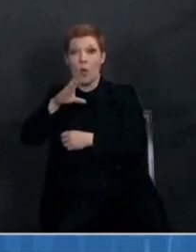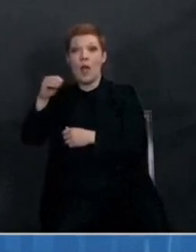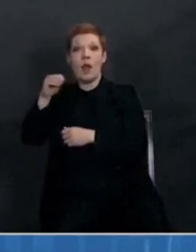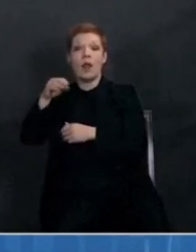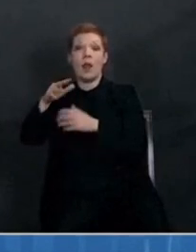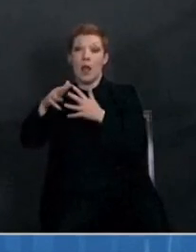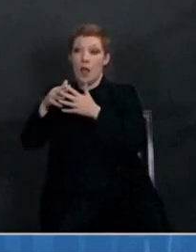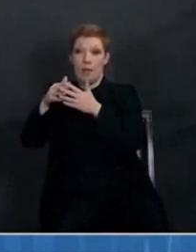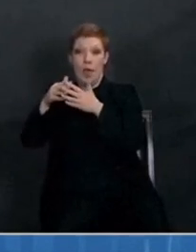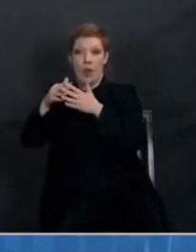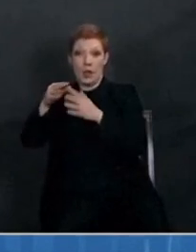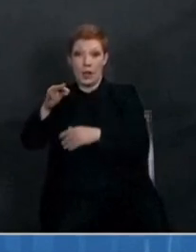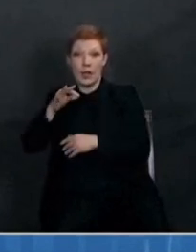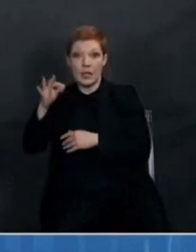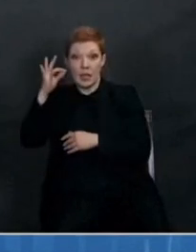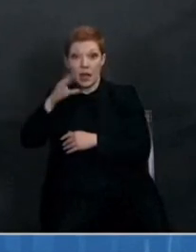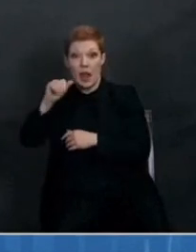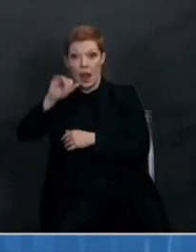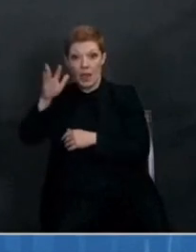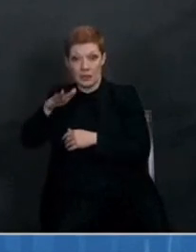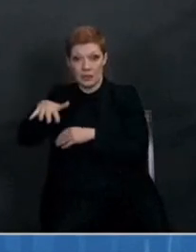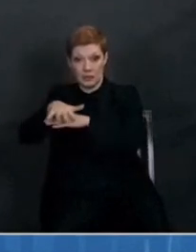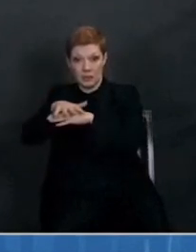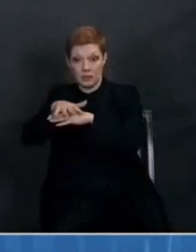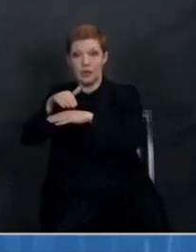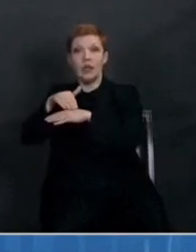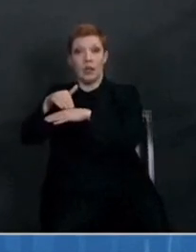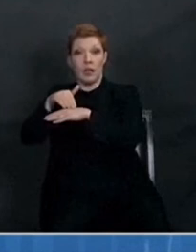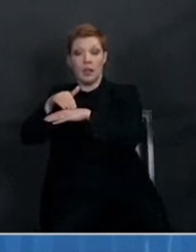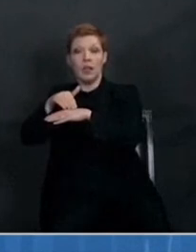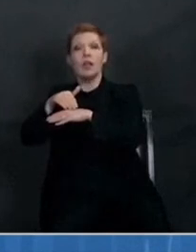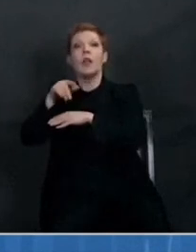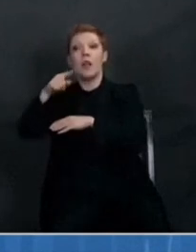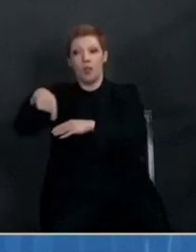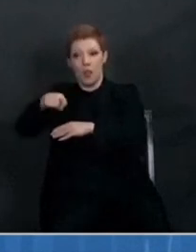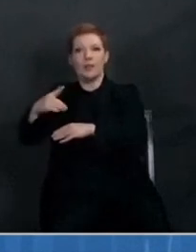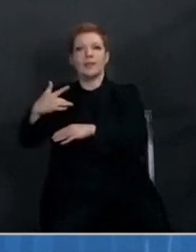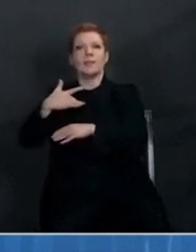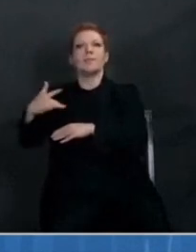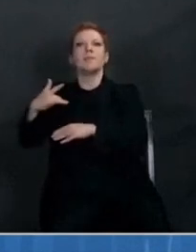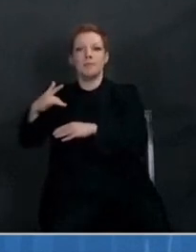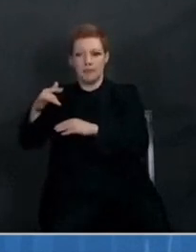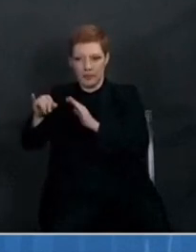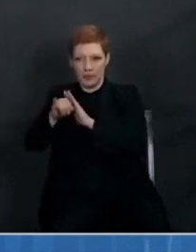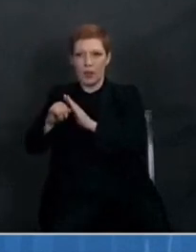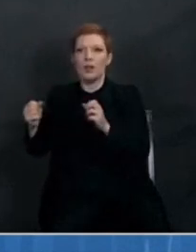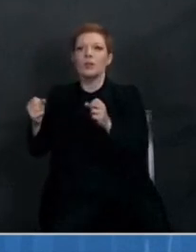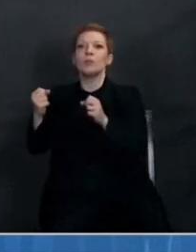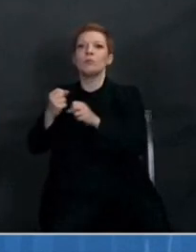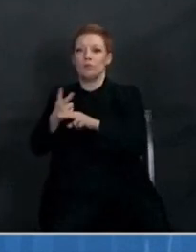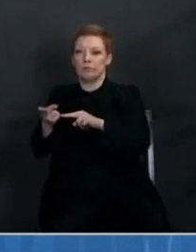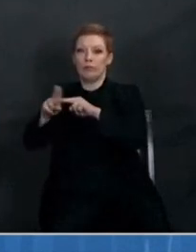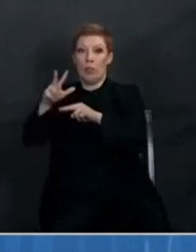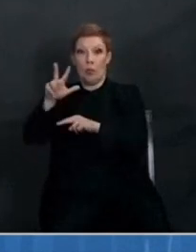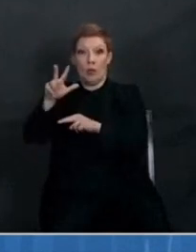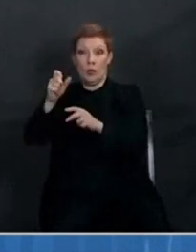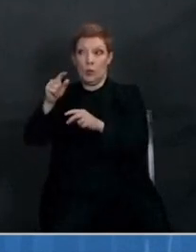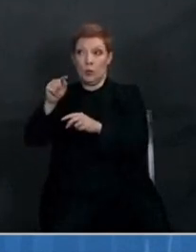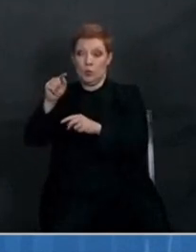Alaska Natives. Compared with white people, American Indian and Alaska Native persons are 3.6 times more likely to be